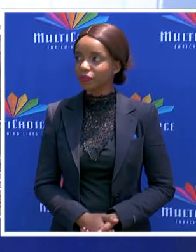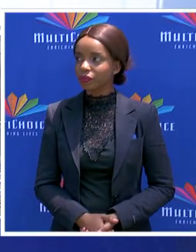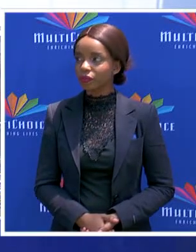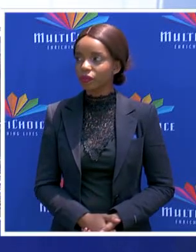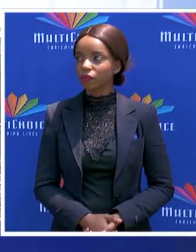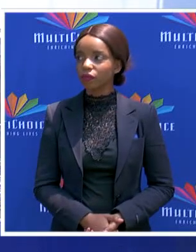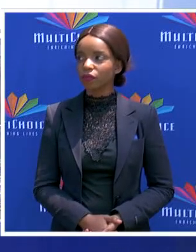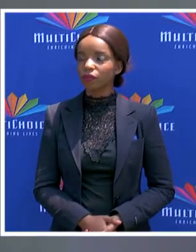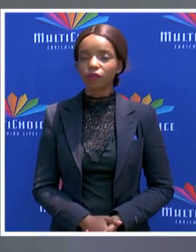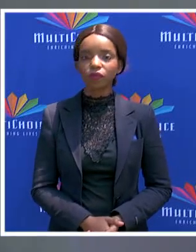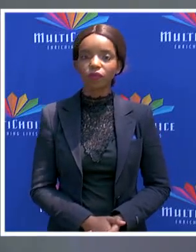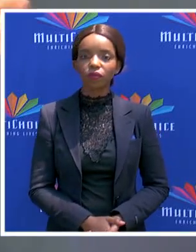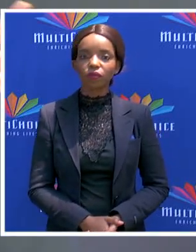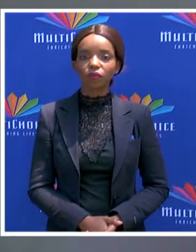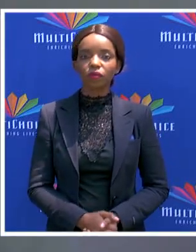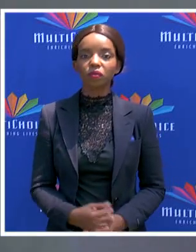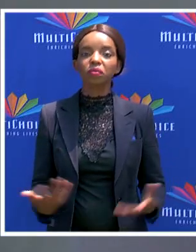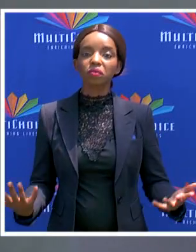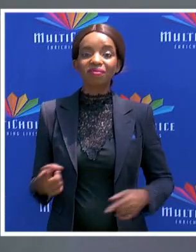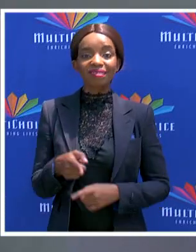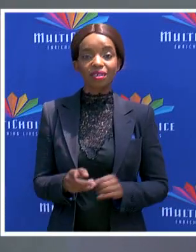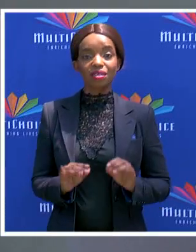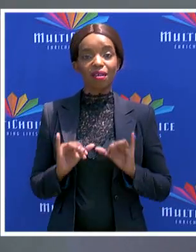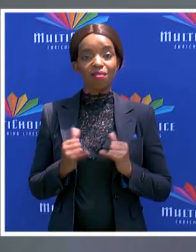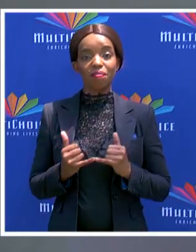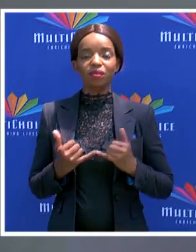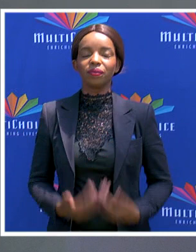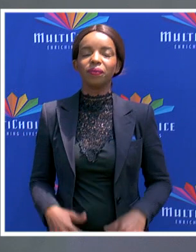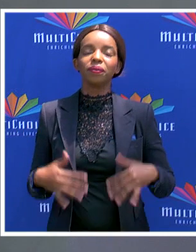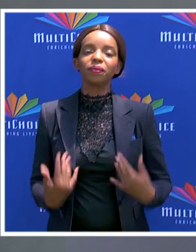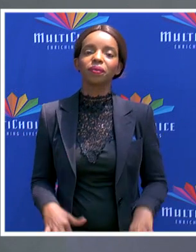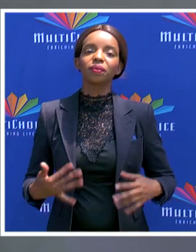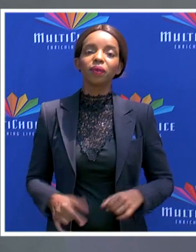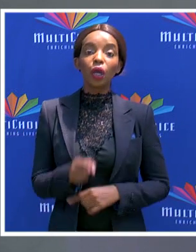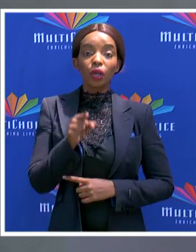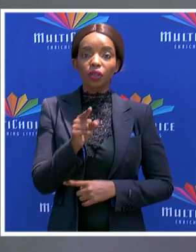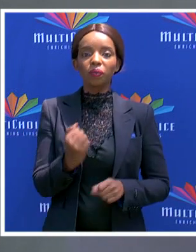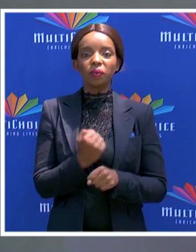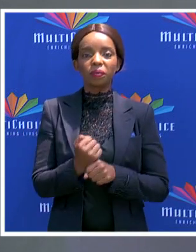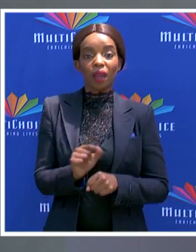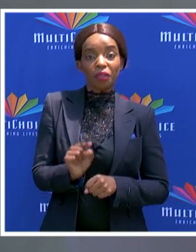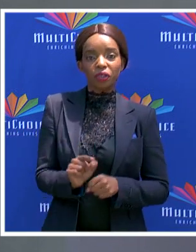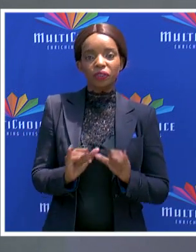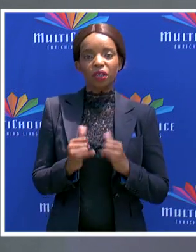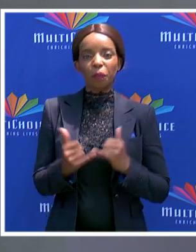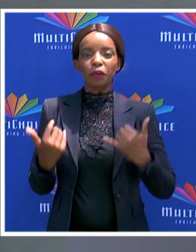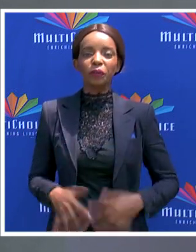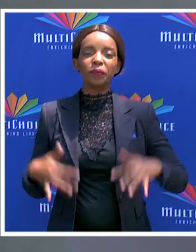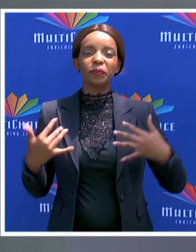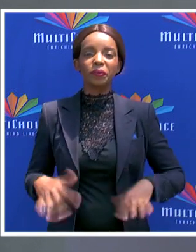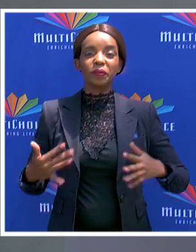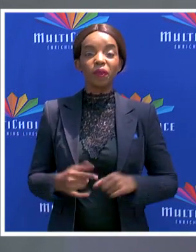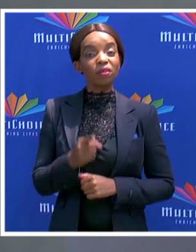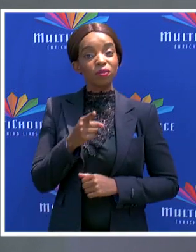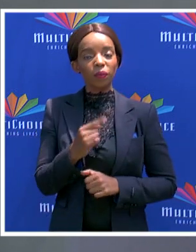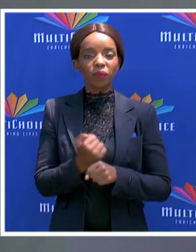So guys, this is a great company. You make this company great. You ensure